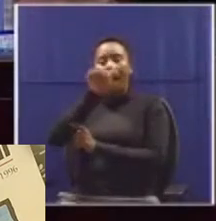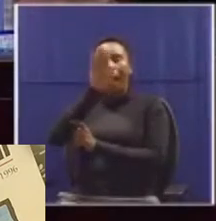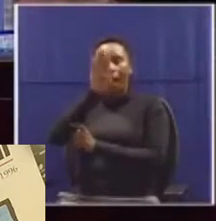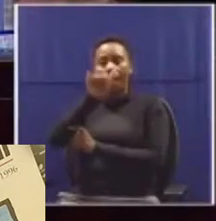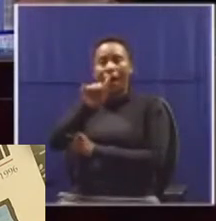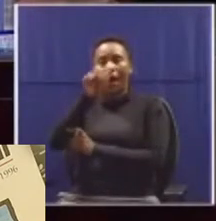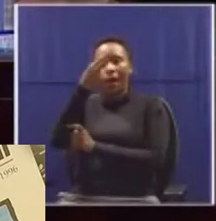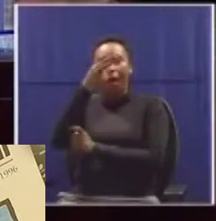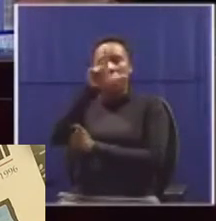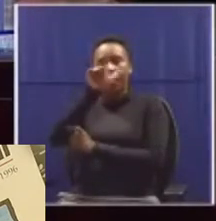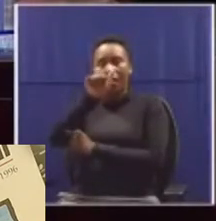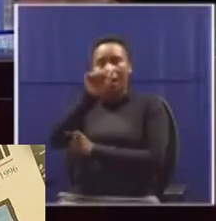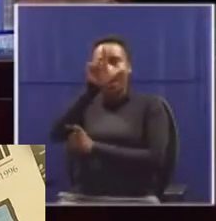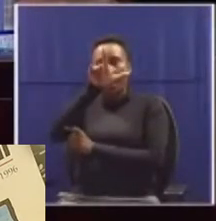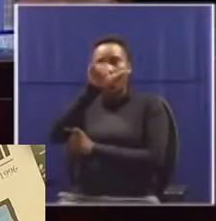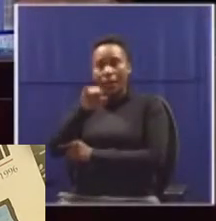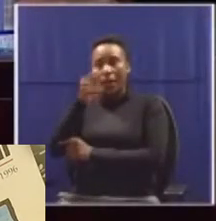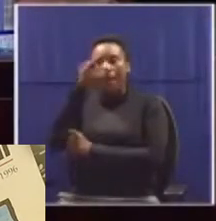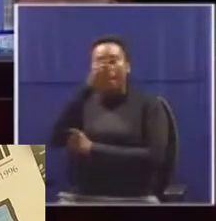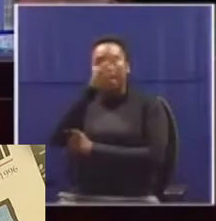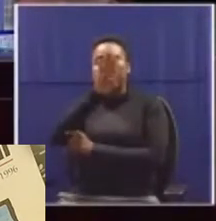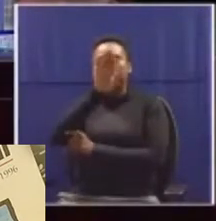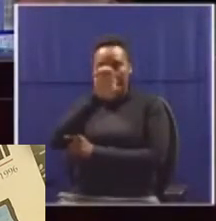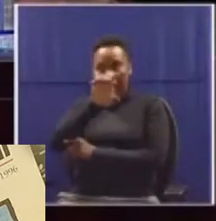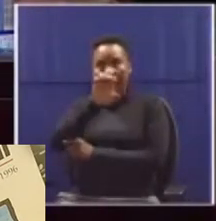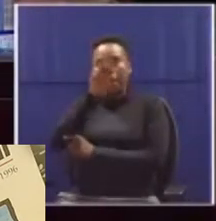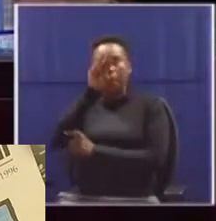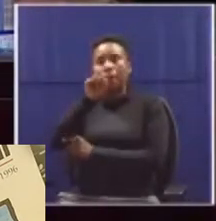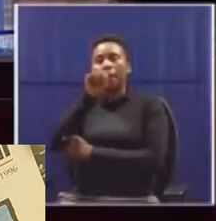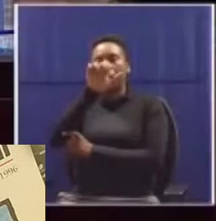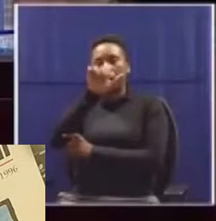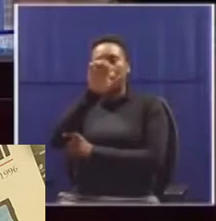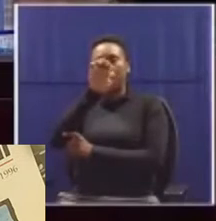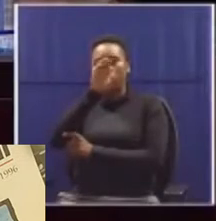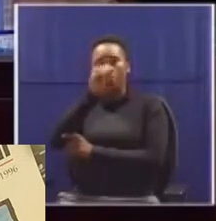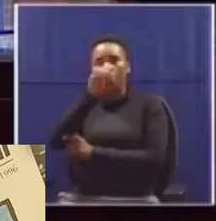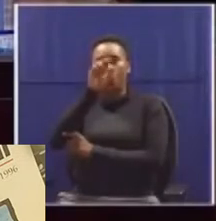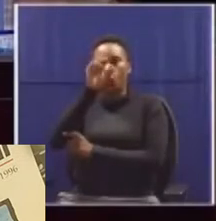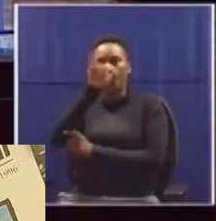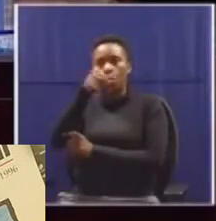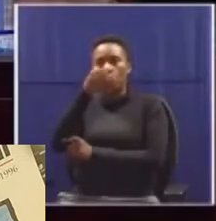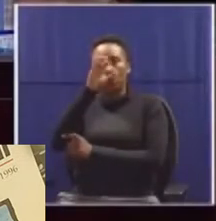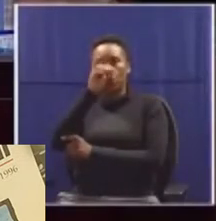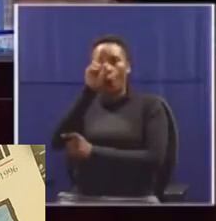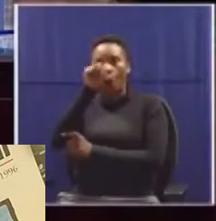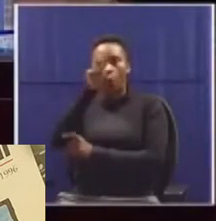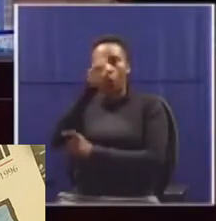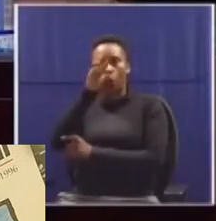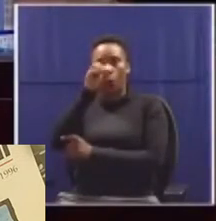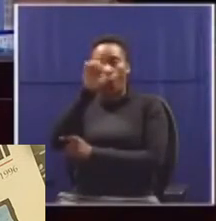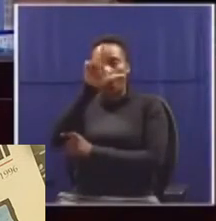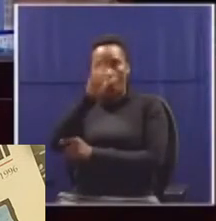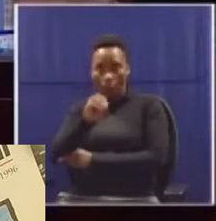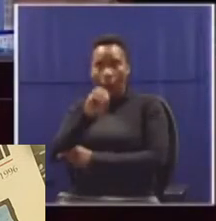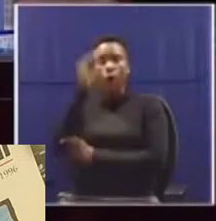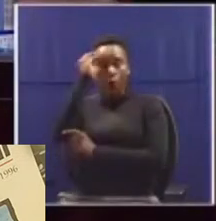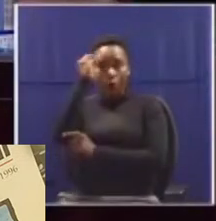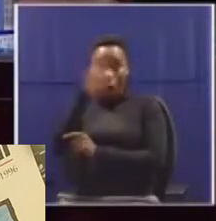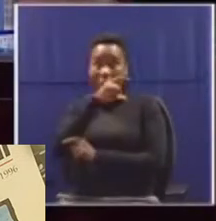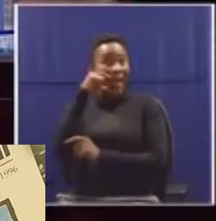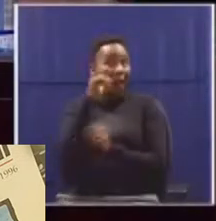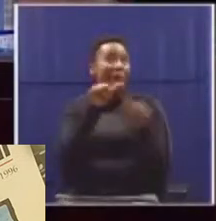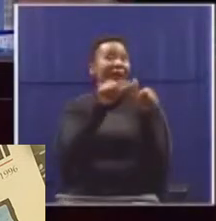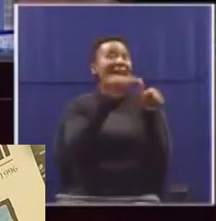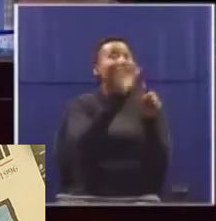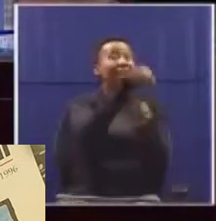kzn assassinating them one by one thank you you even know the name much better because